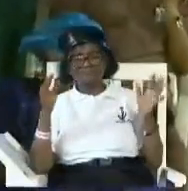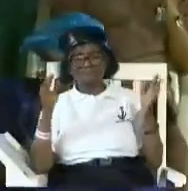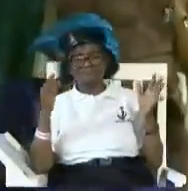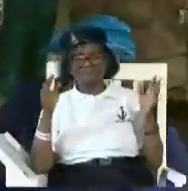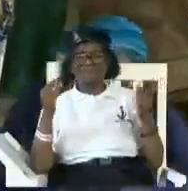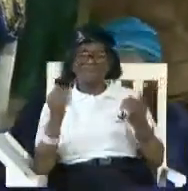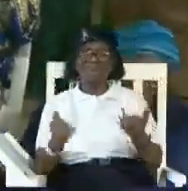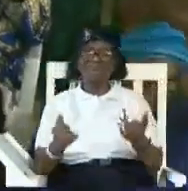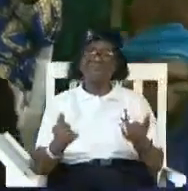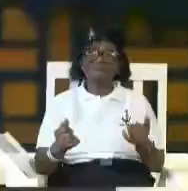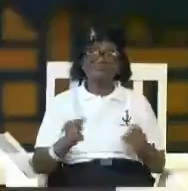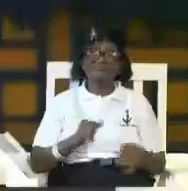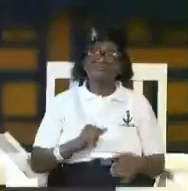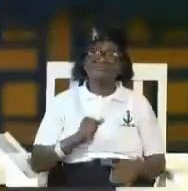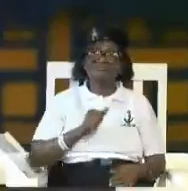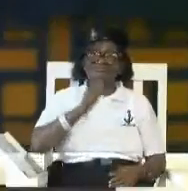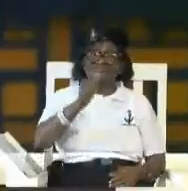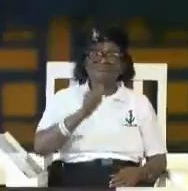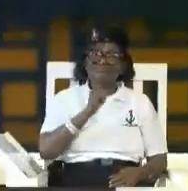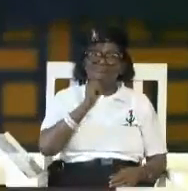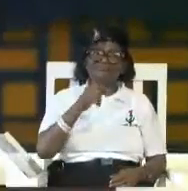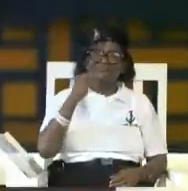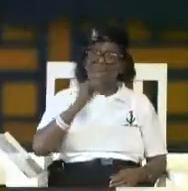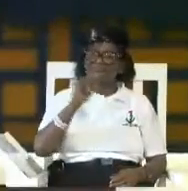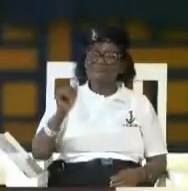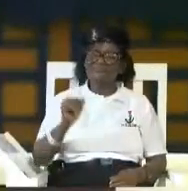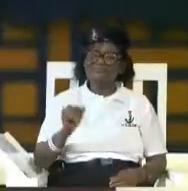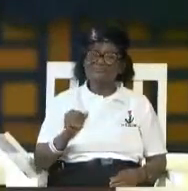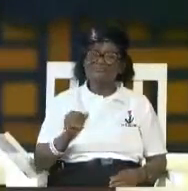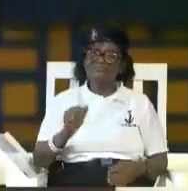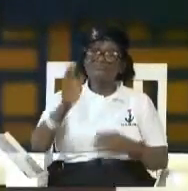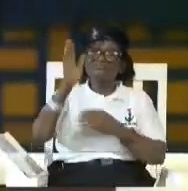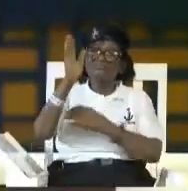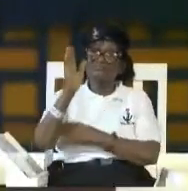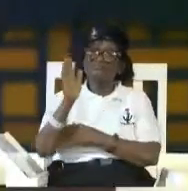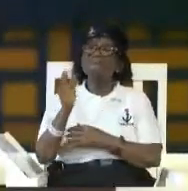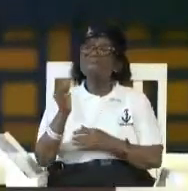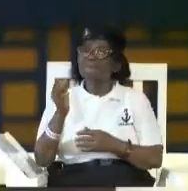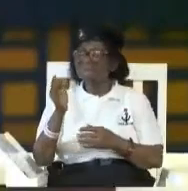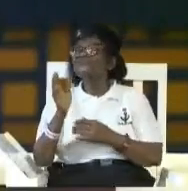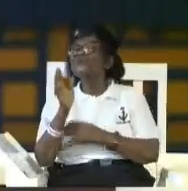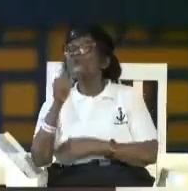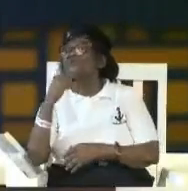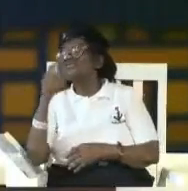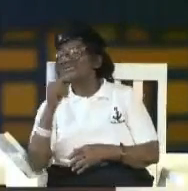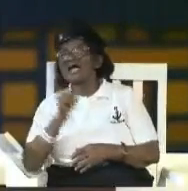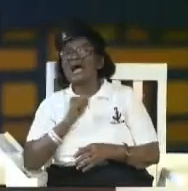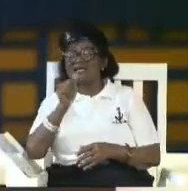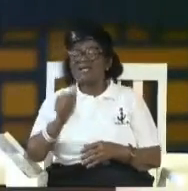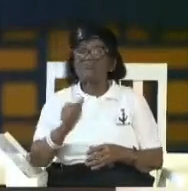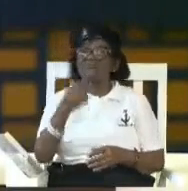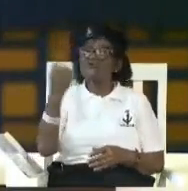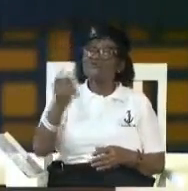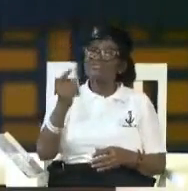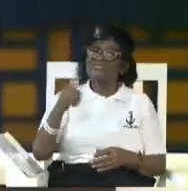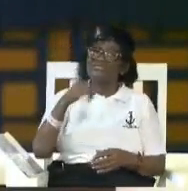Now, I am not saying, thus saith the Lord. I'm only saying this one